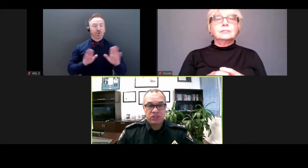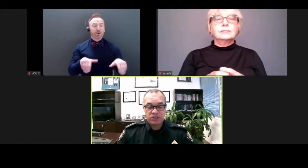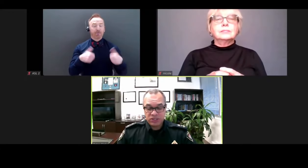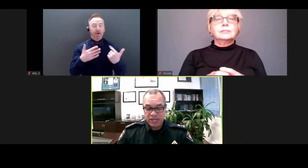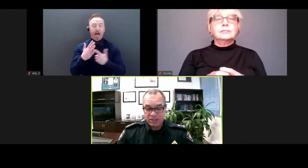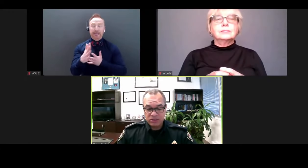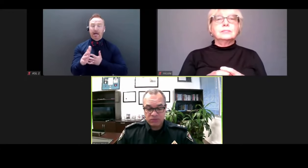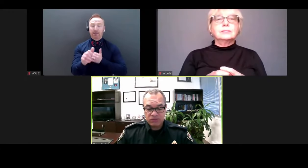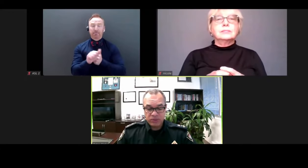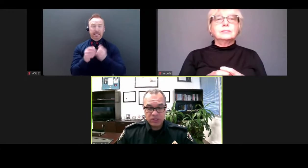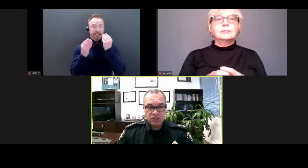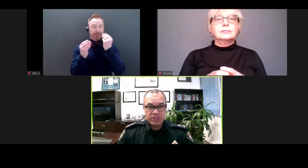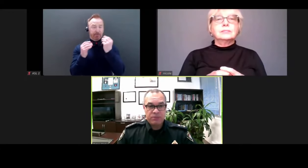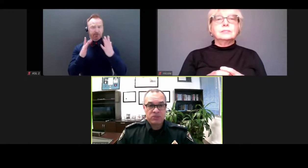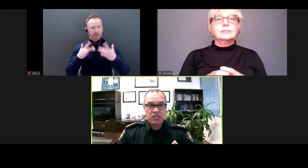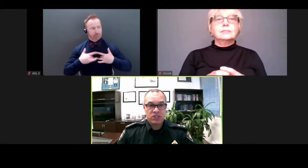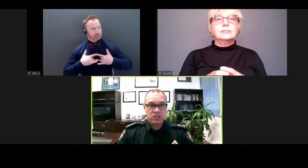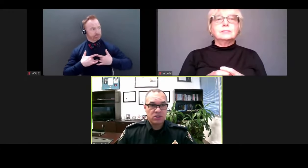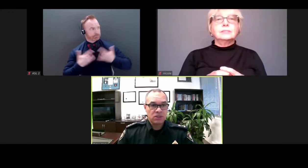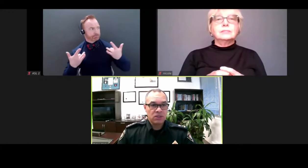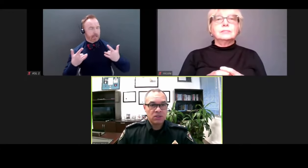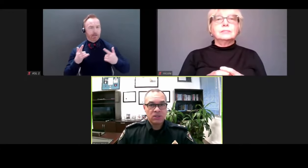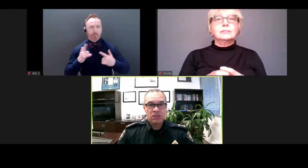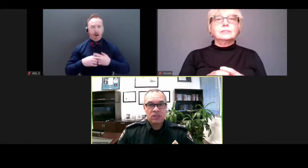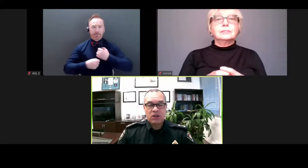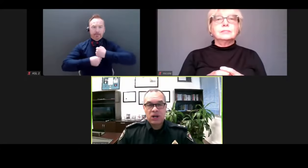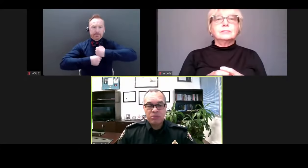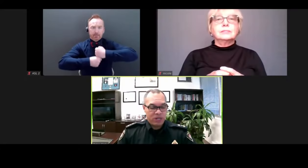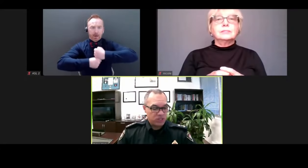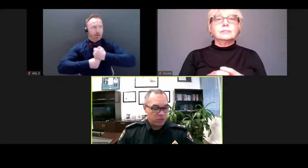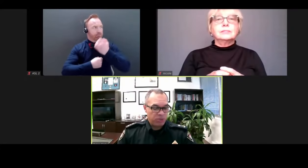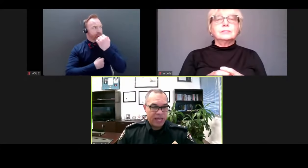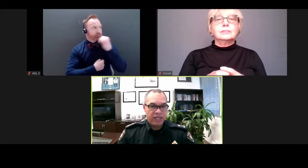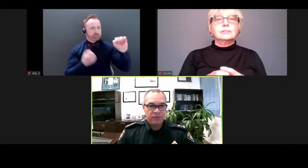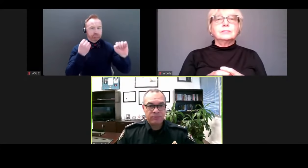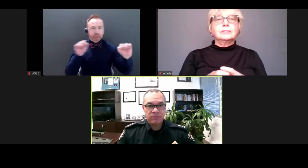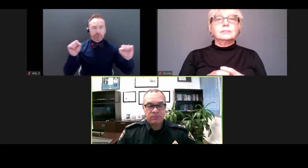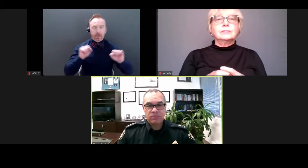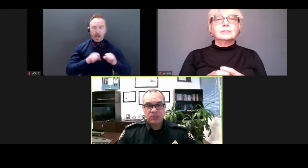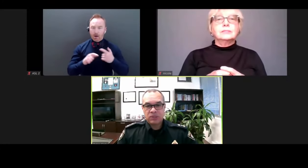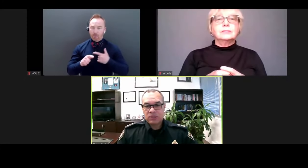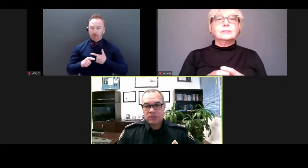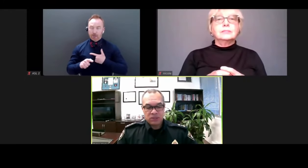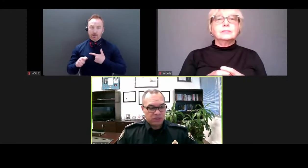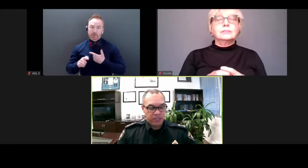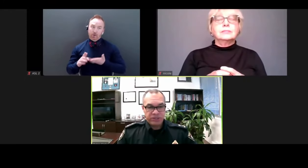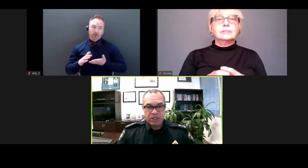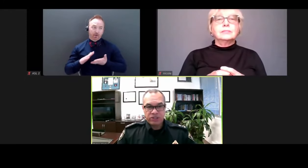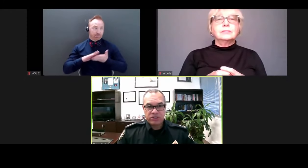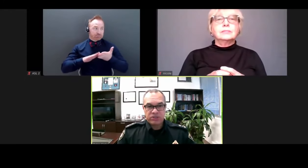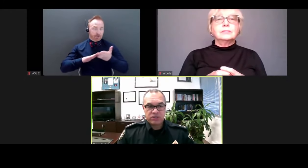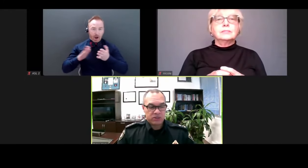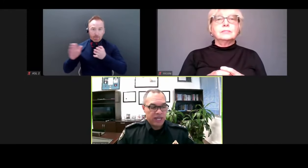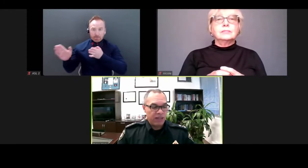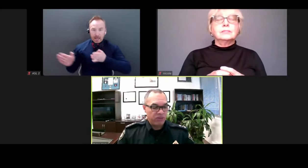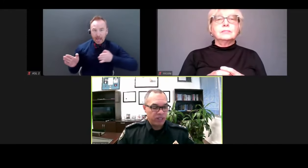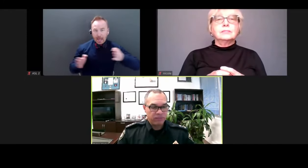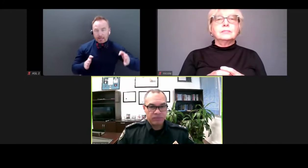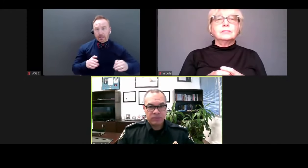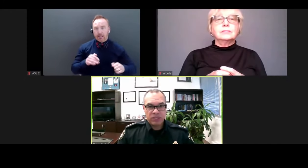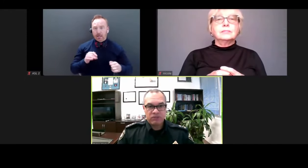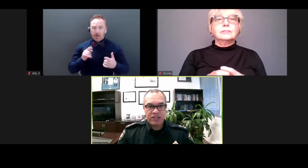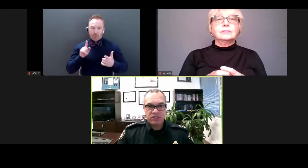information on the status of the demonstration, our operational planning, the intelligence